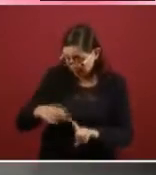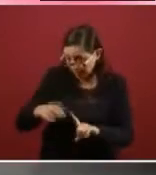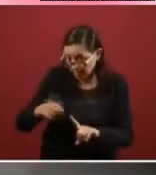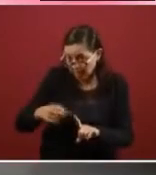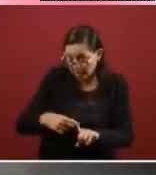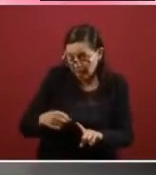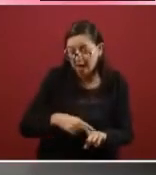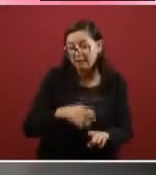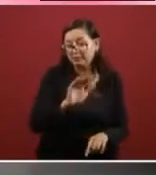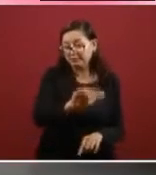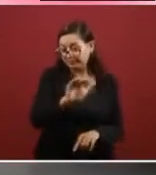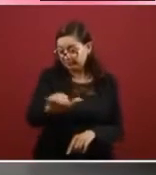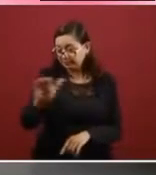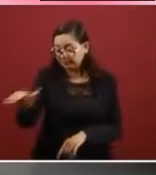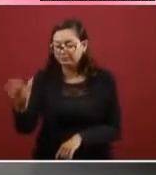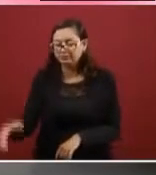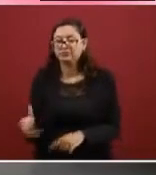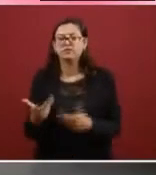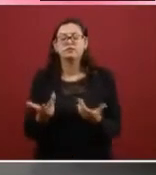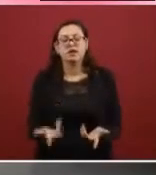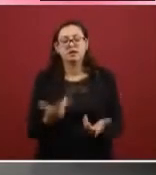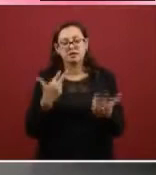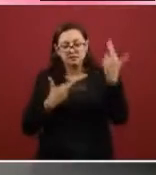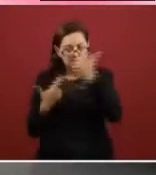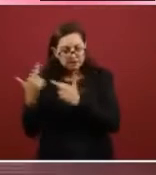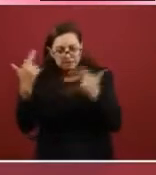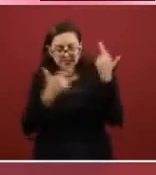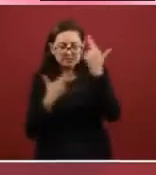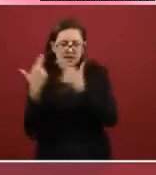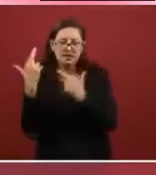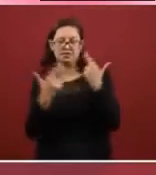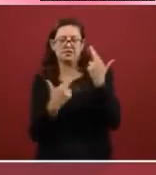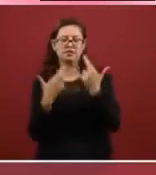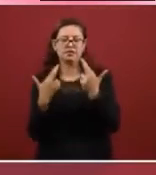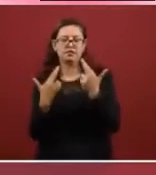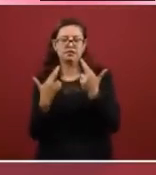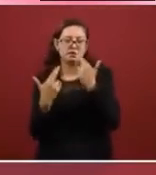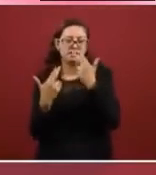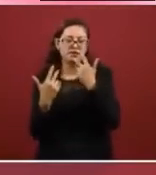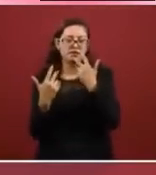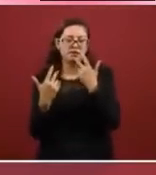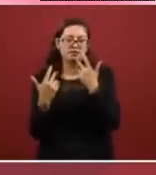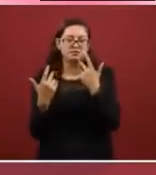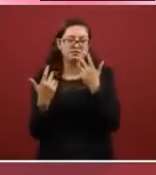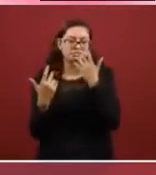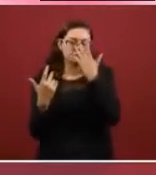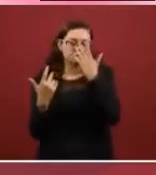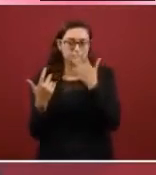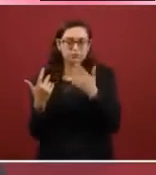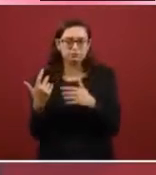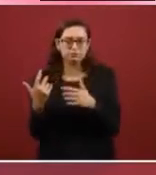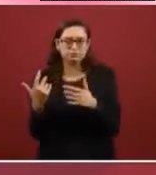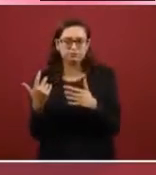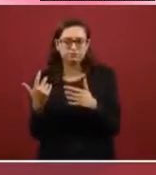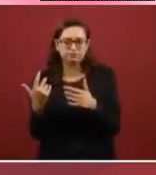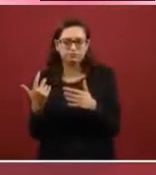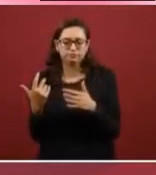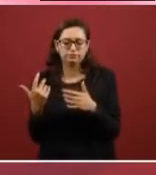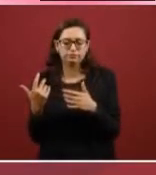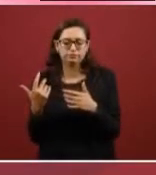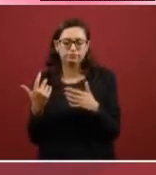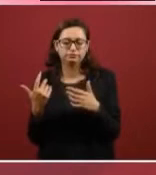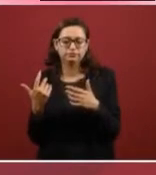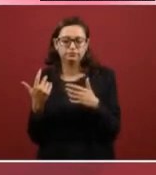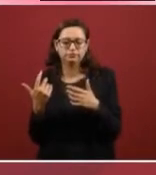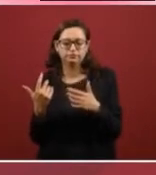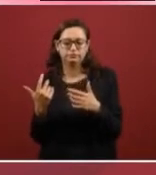homework to hagan la revisión to revise cómo creció la